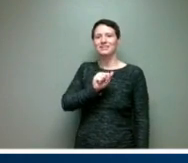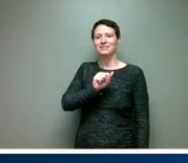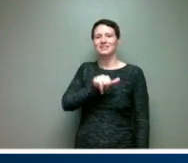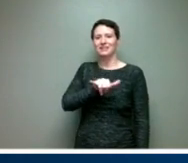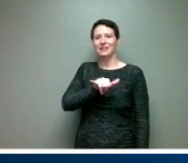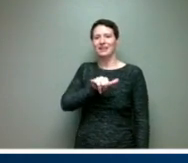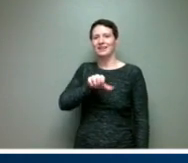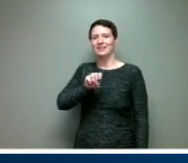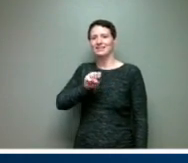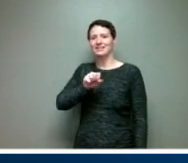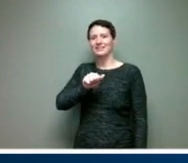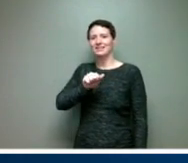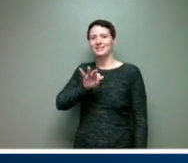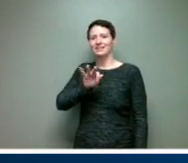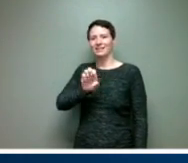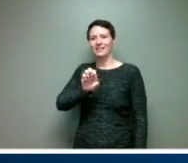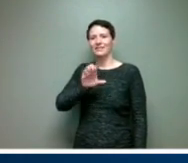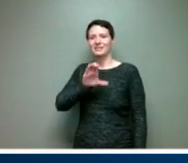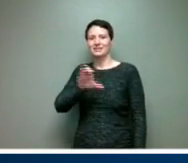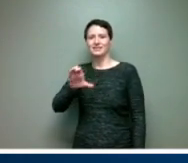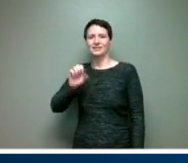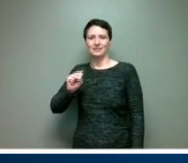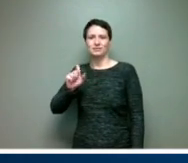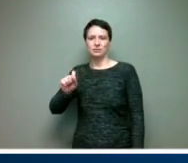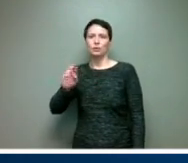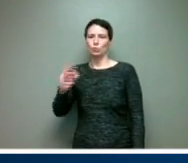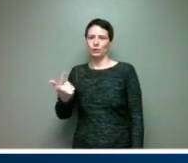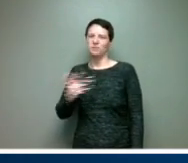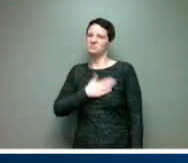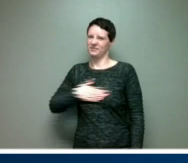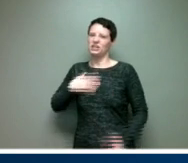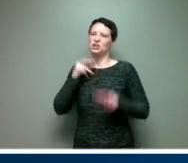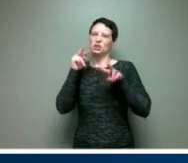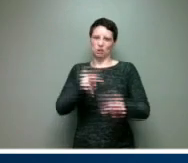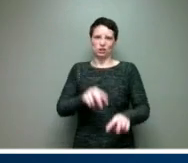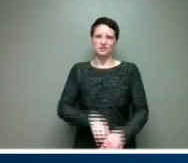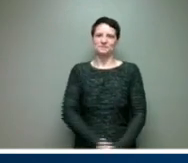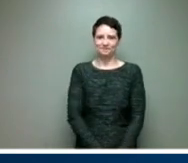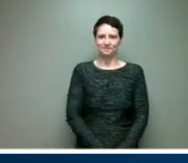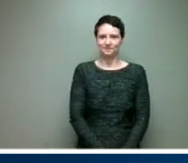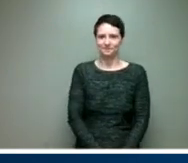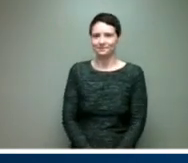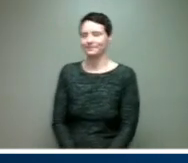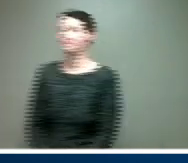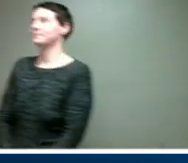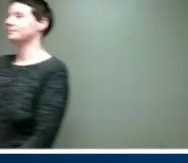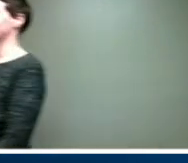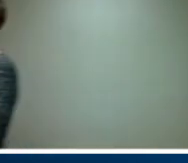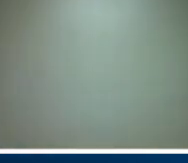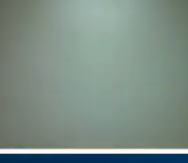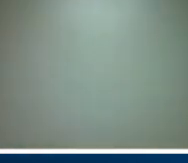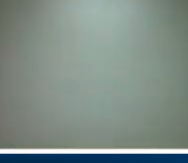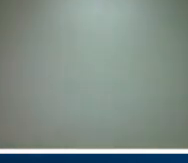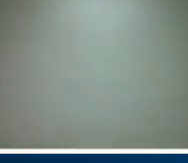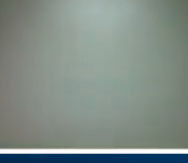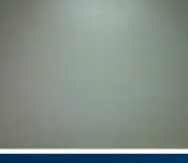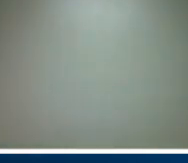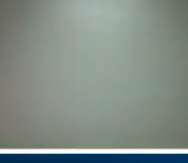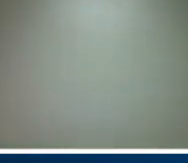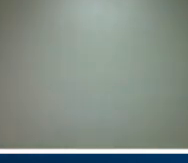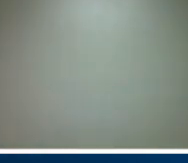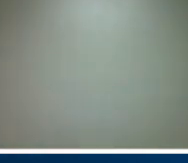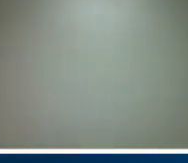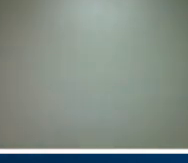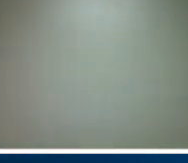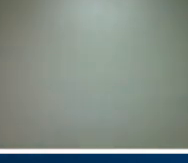www.staysafeccs.org. Thank you. Thank you. Thank you, Mrs. Gillison. We know from sort of